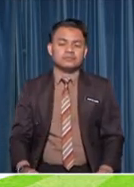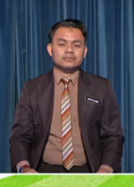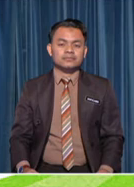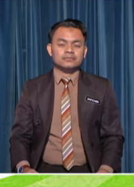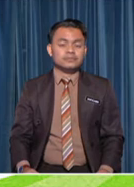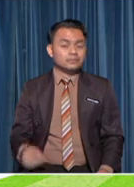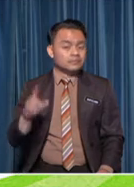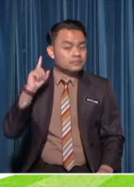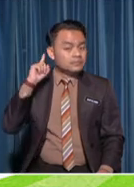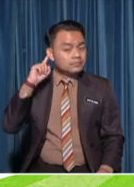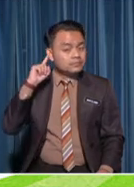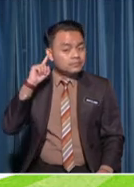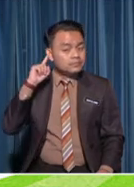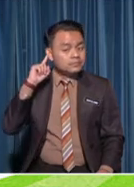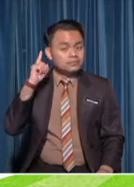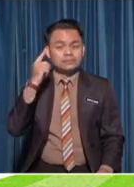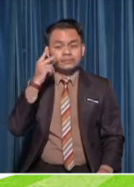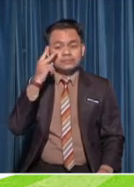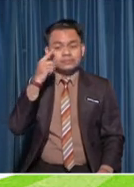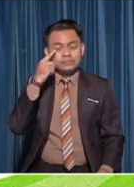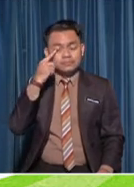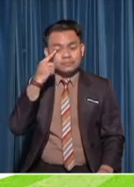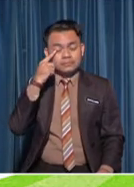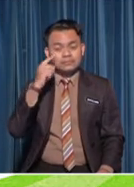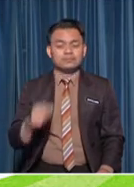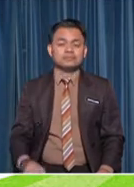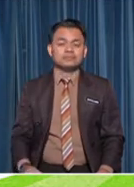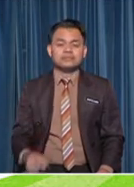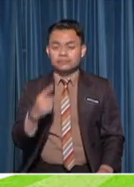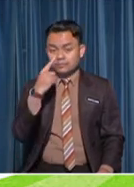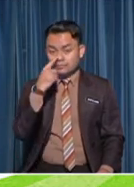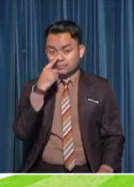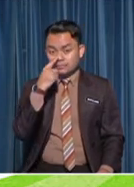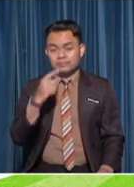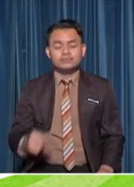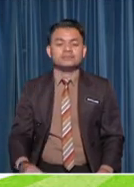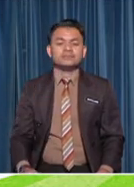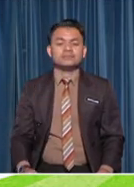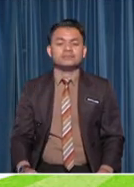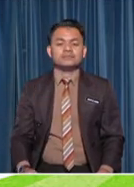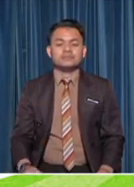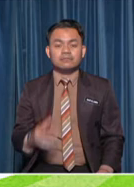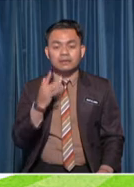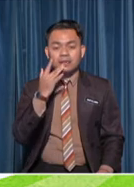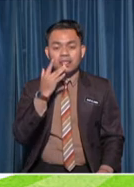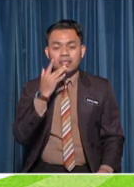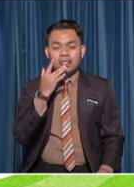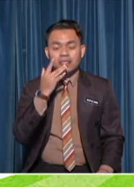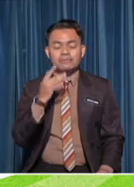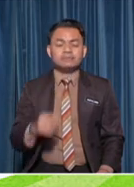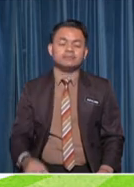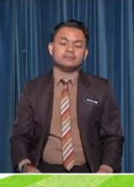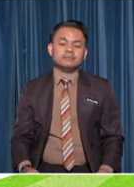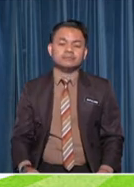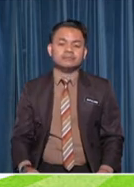ears, the eyes, the nose, the tongue,